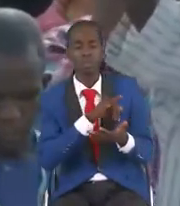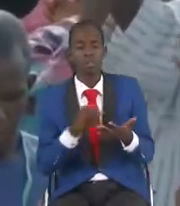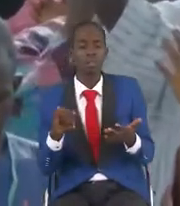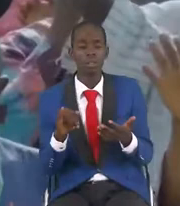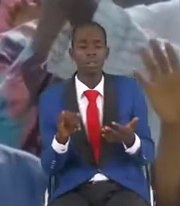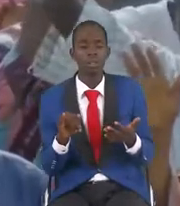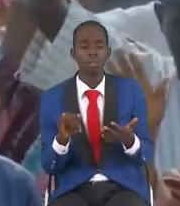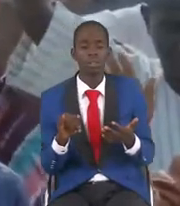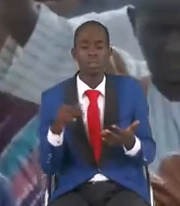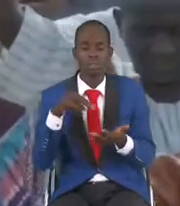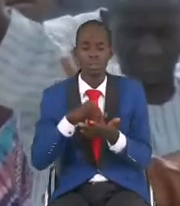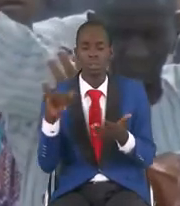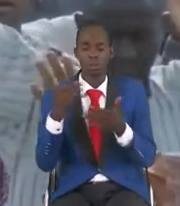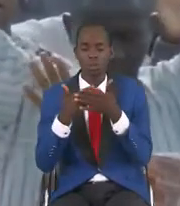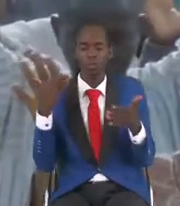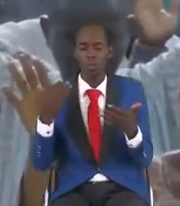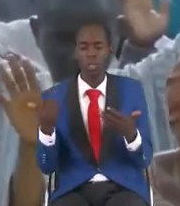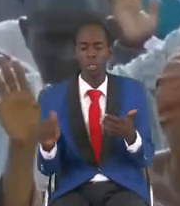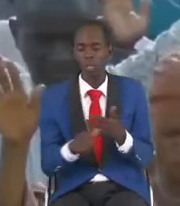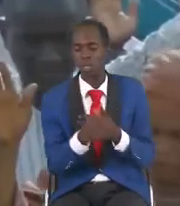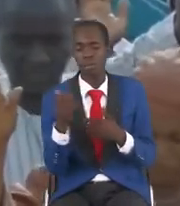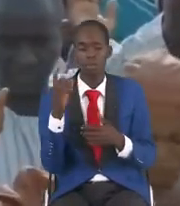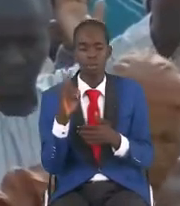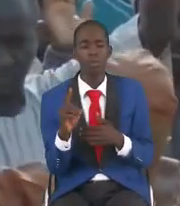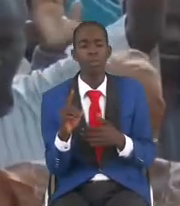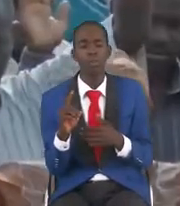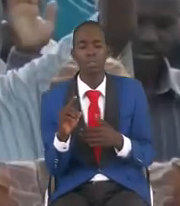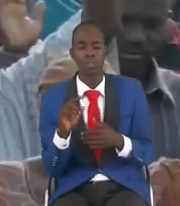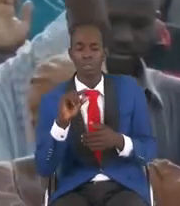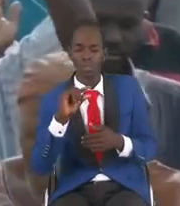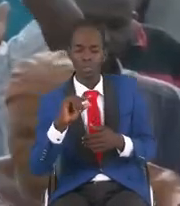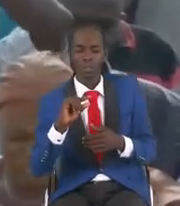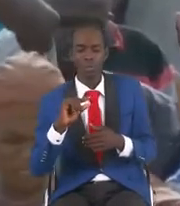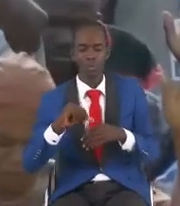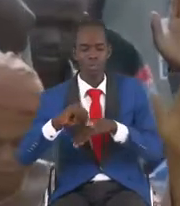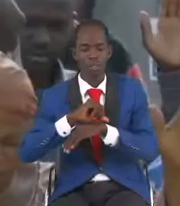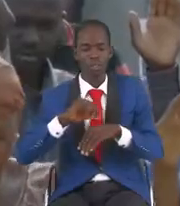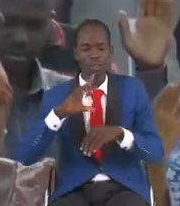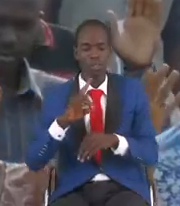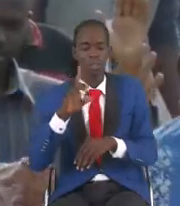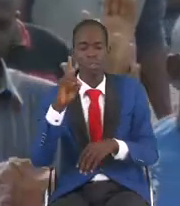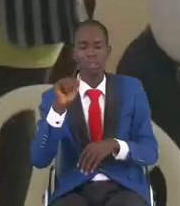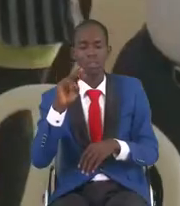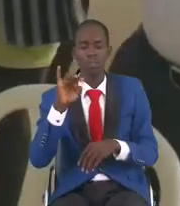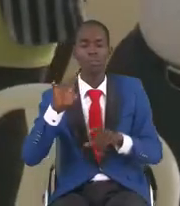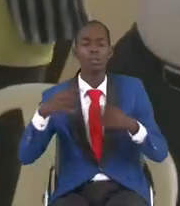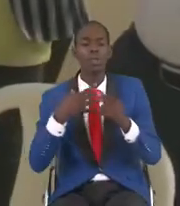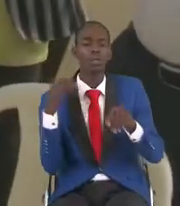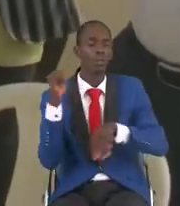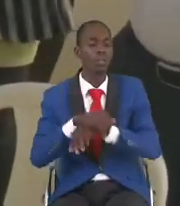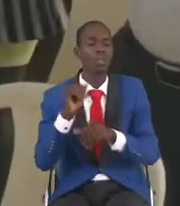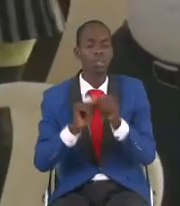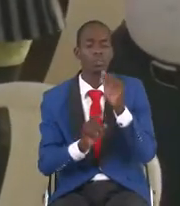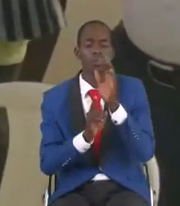before anyone, little David, anointed David, go and conquer every Goliath